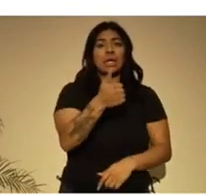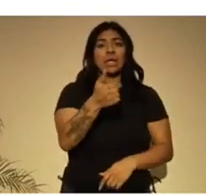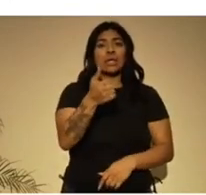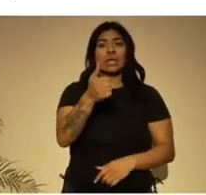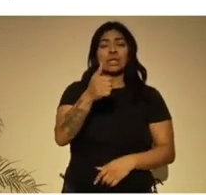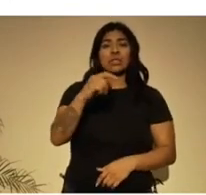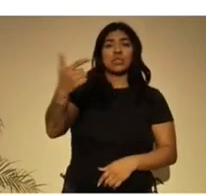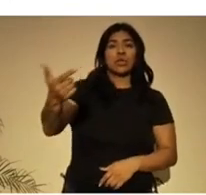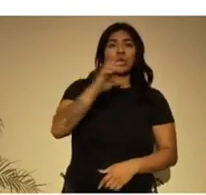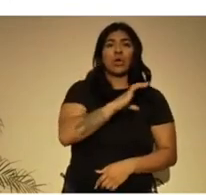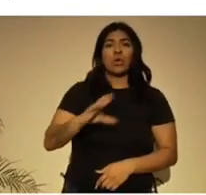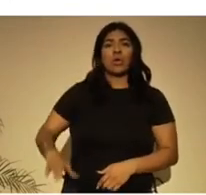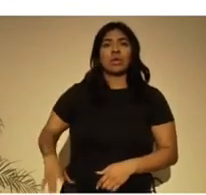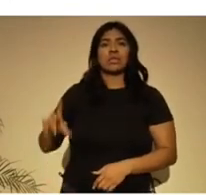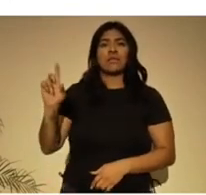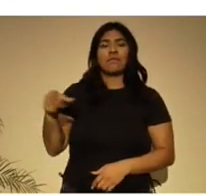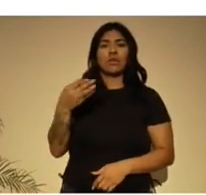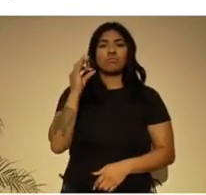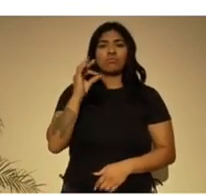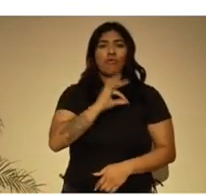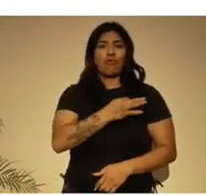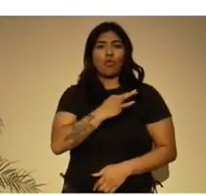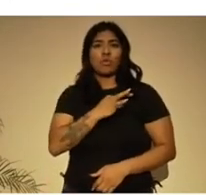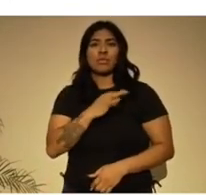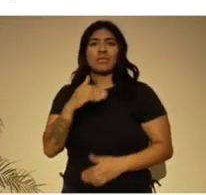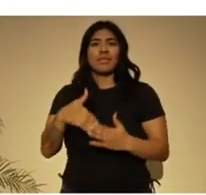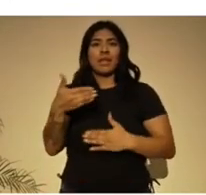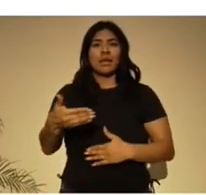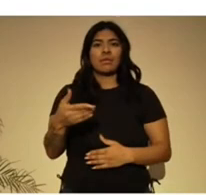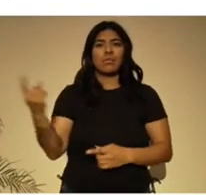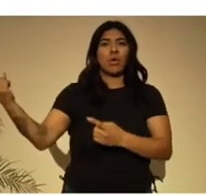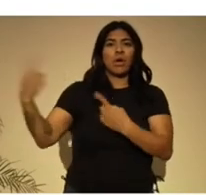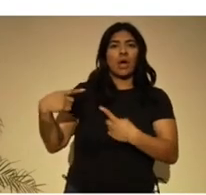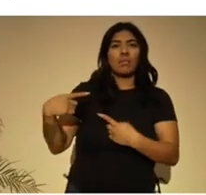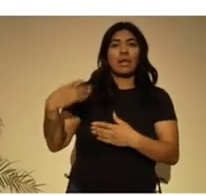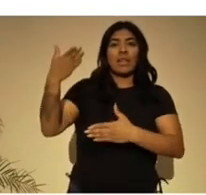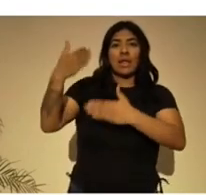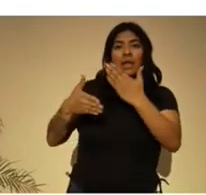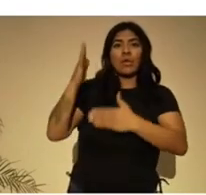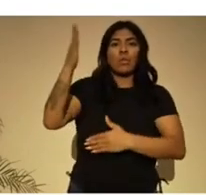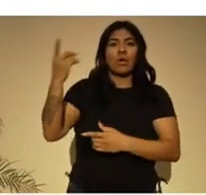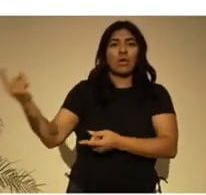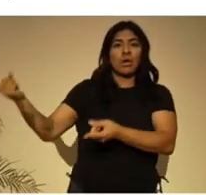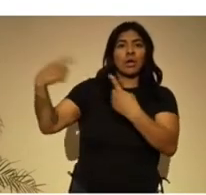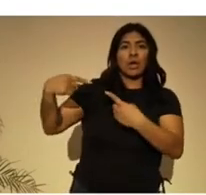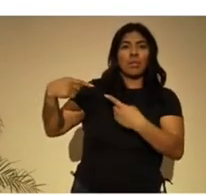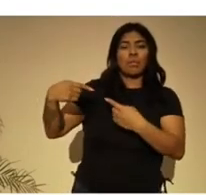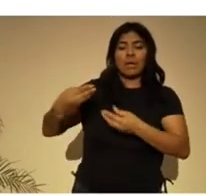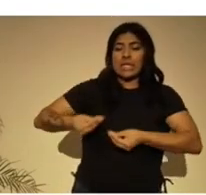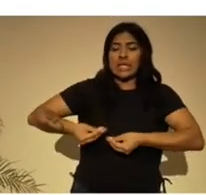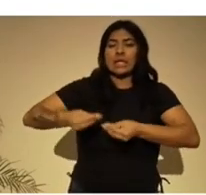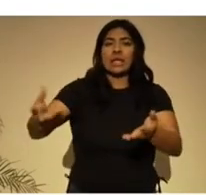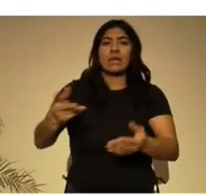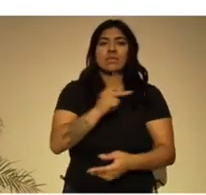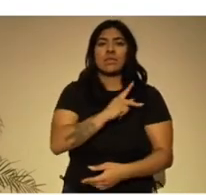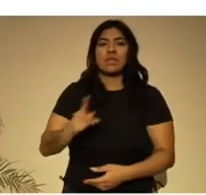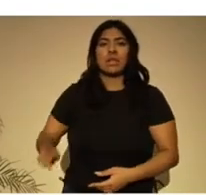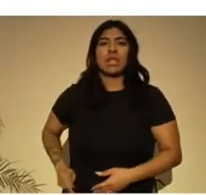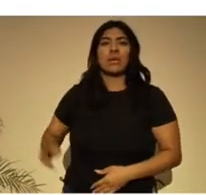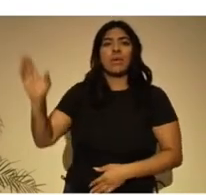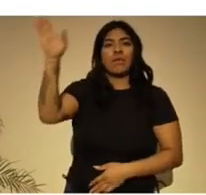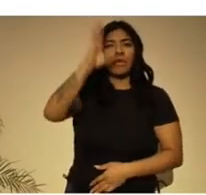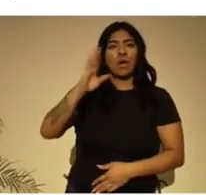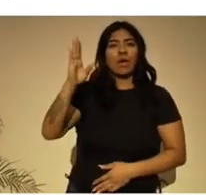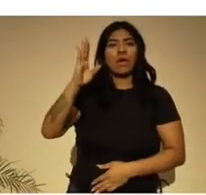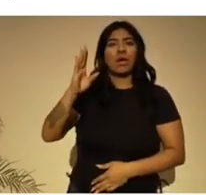then what he comes, those he belong to him. Then the end will come when he hands over the kingdom of God to the Father after he